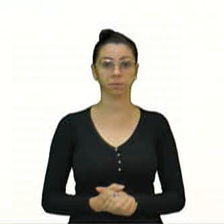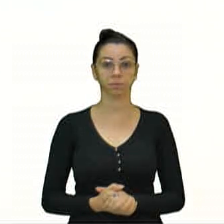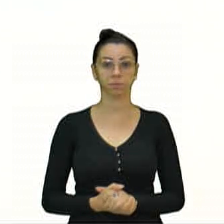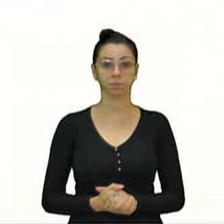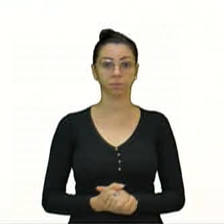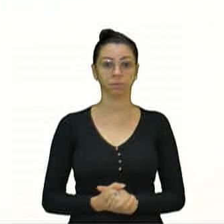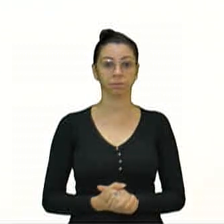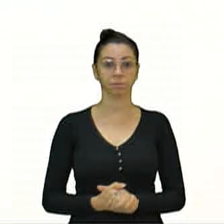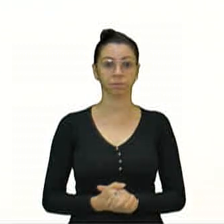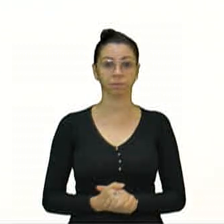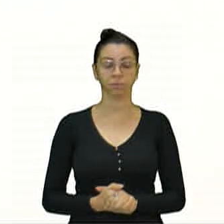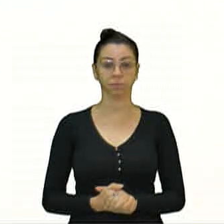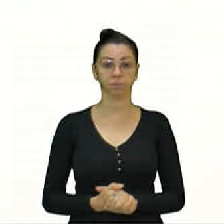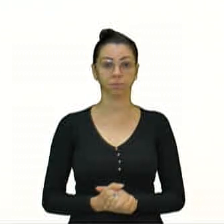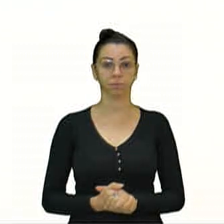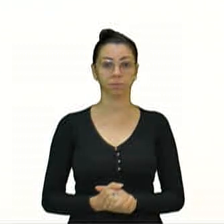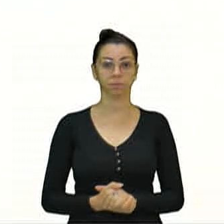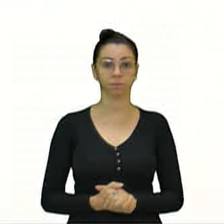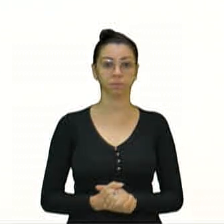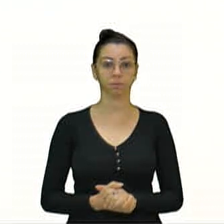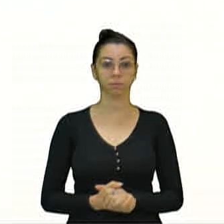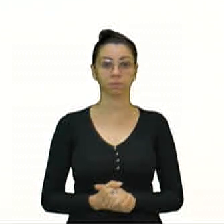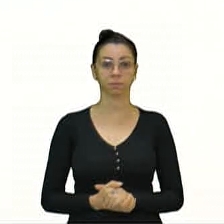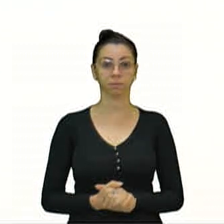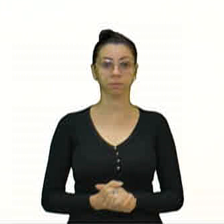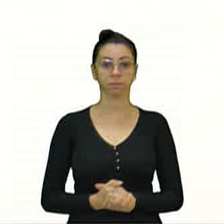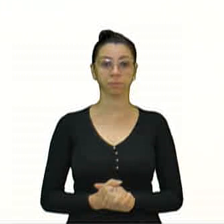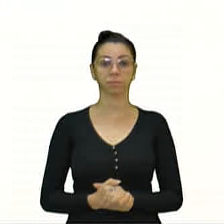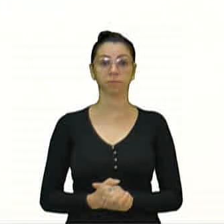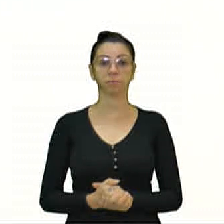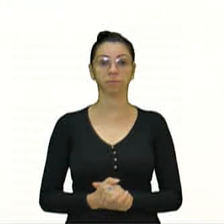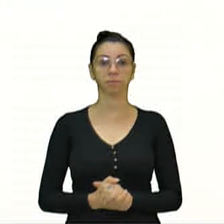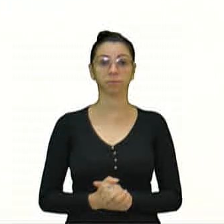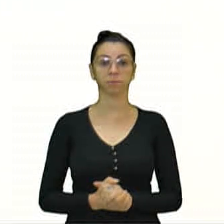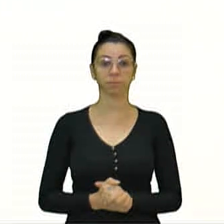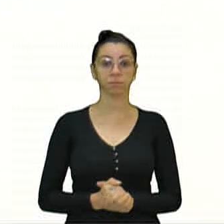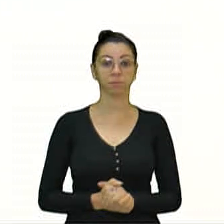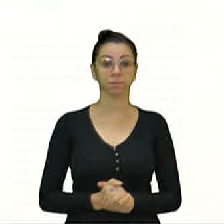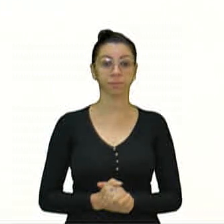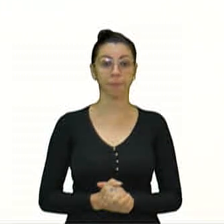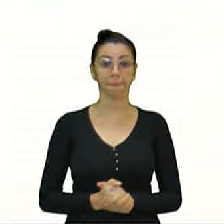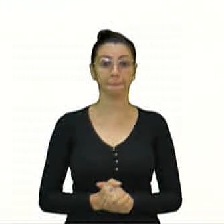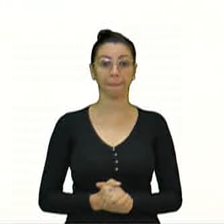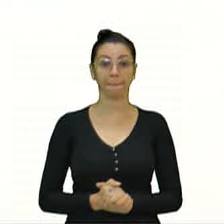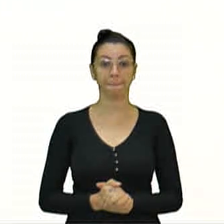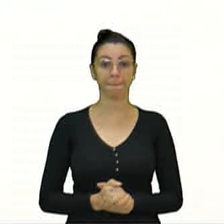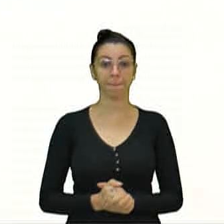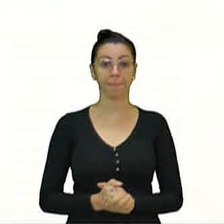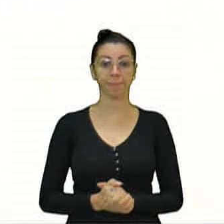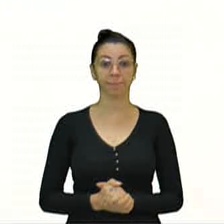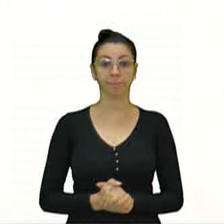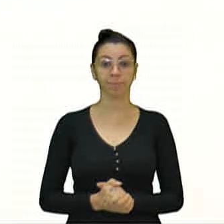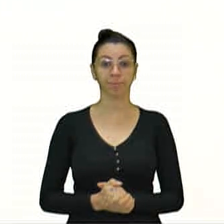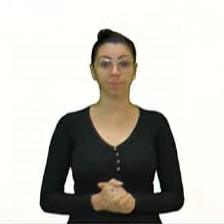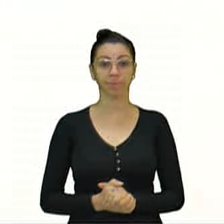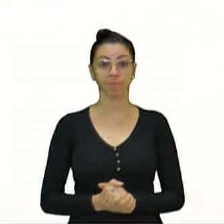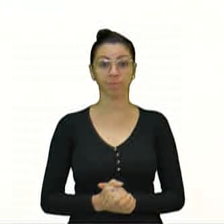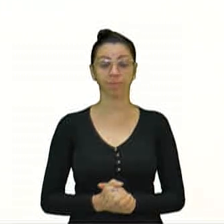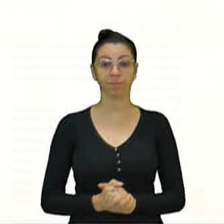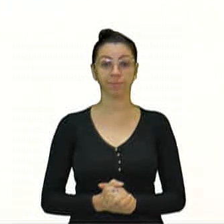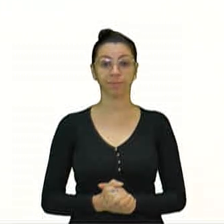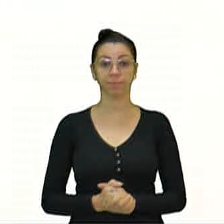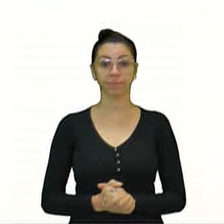is the opportunity reach mass audiences, a single ad spot. Watching